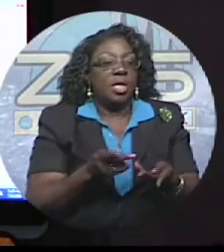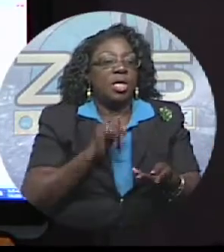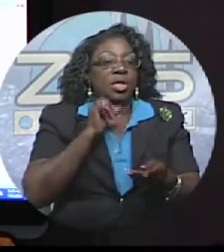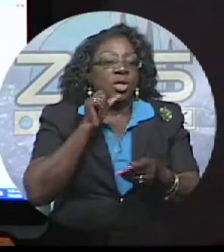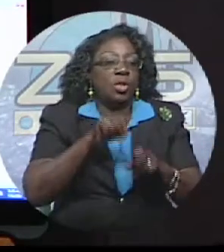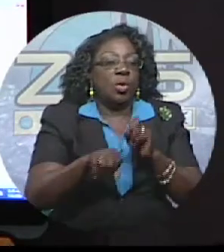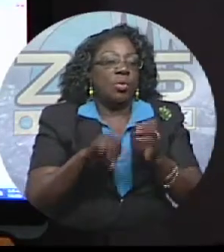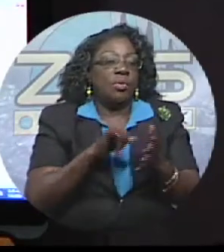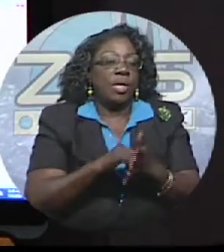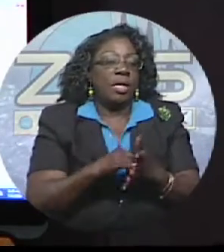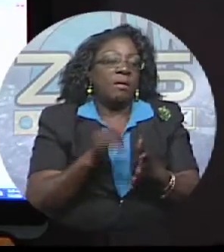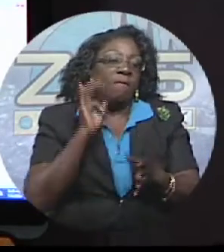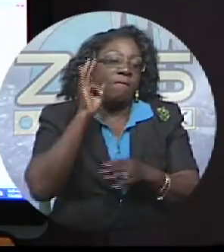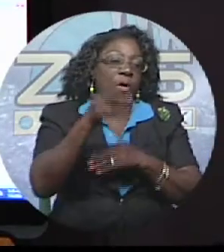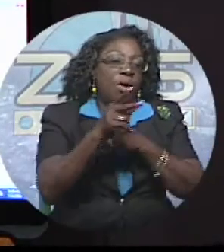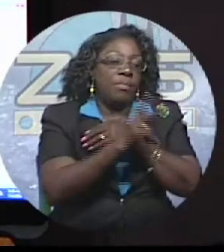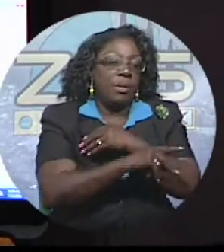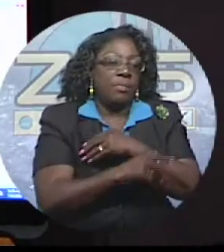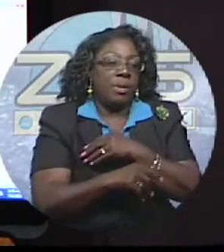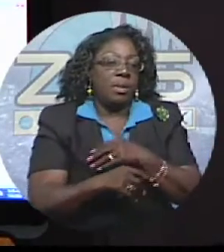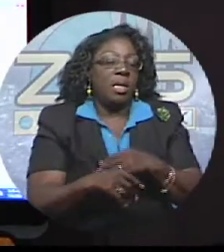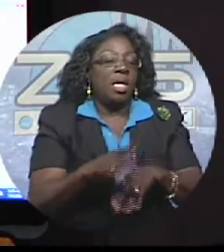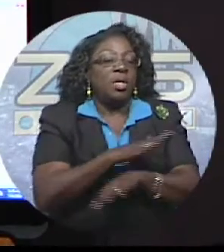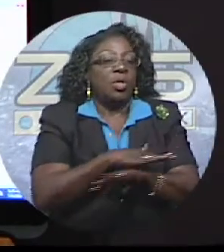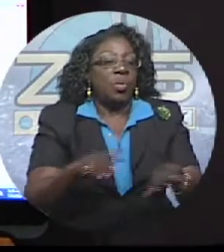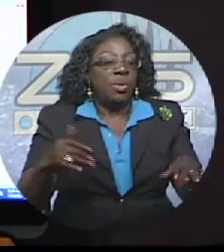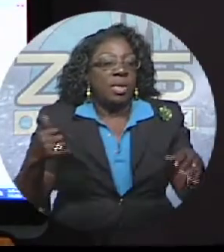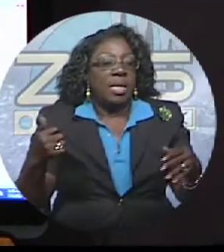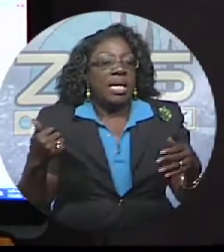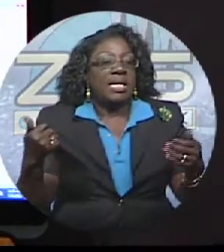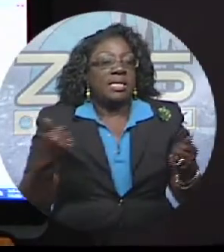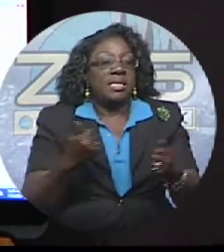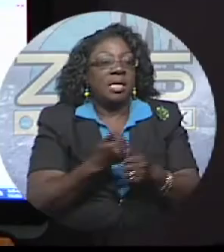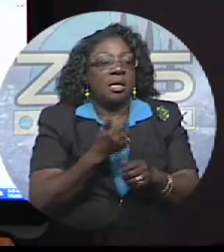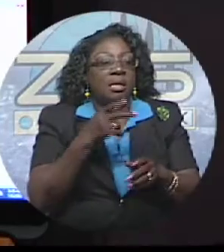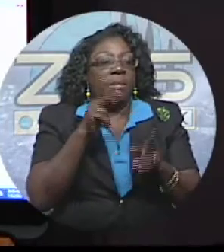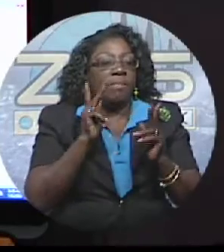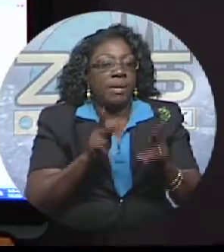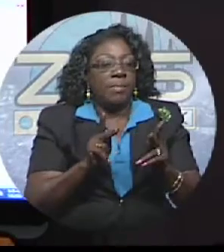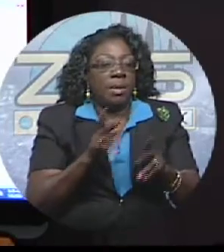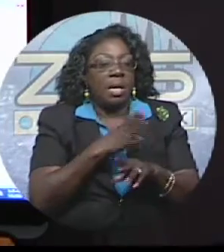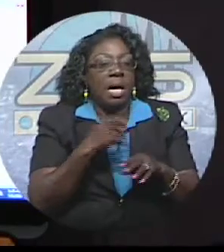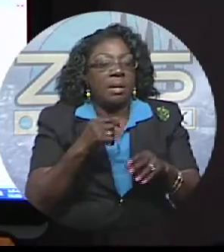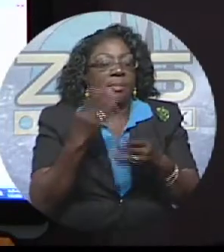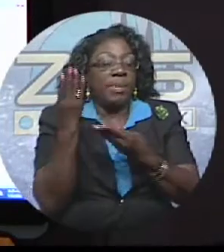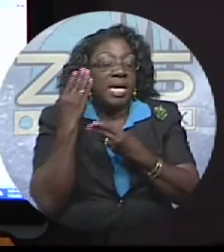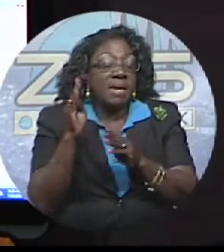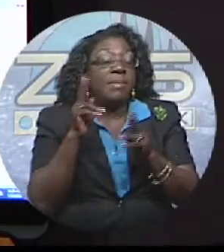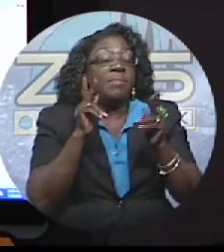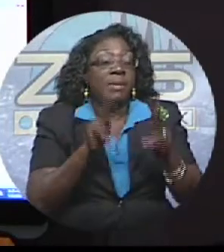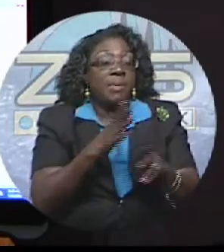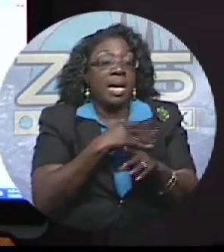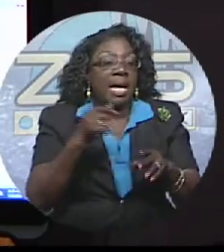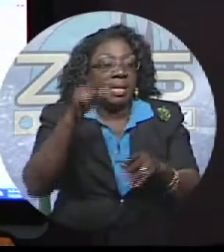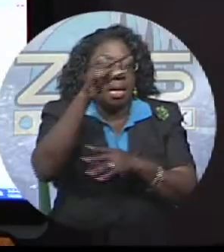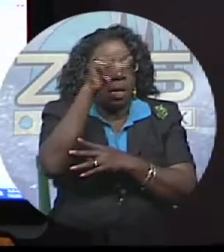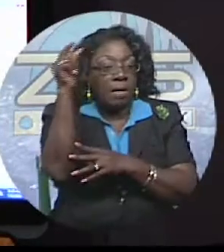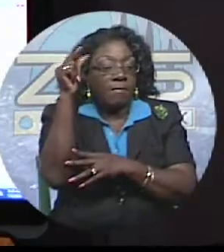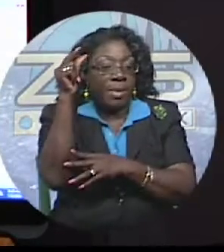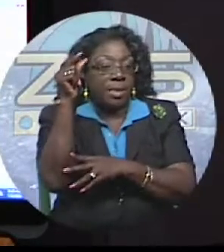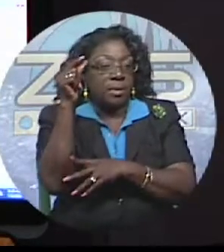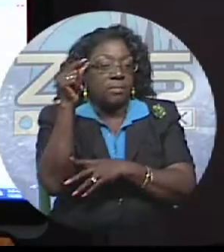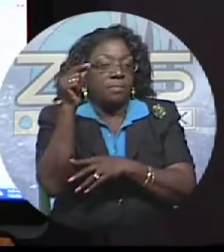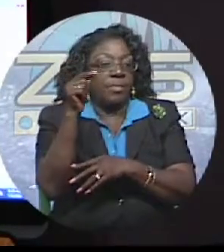cannot insult the integrity of Bahamians and their government. And so, you know, we have to